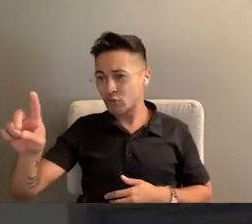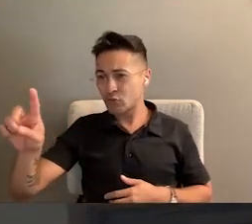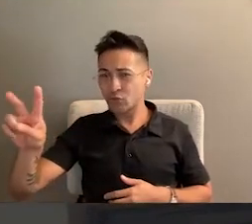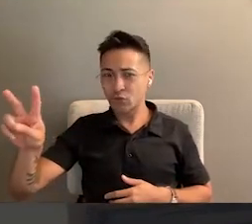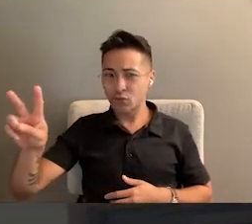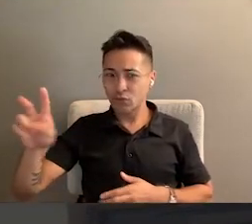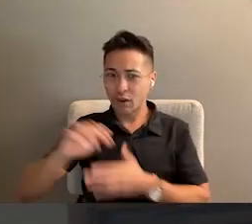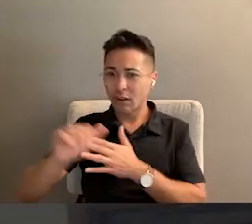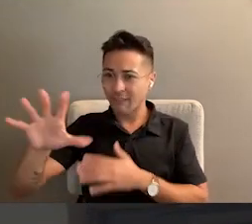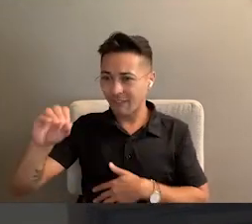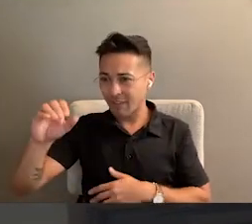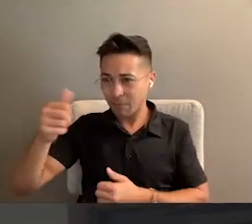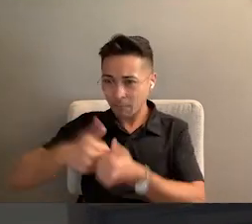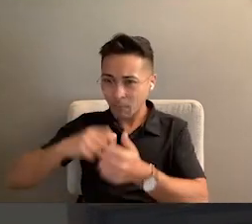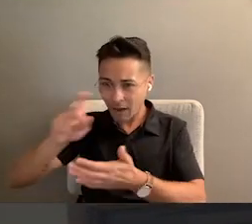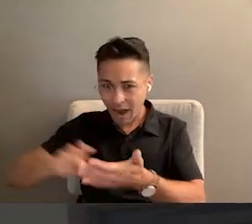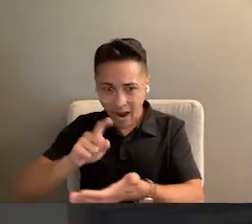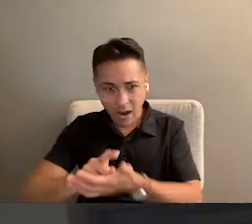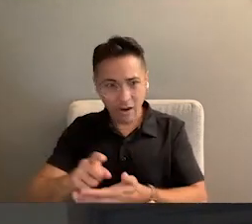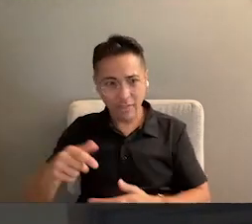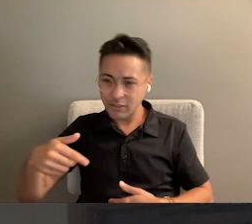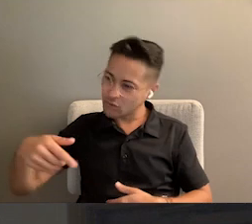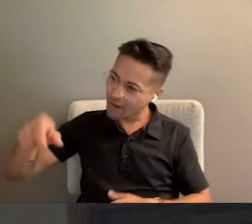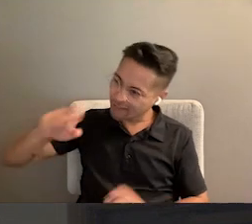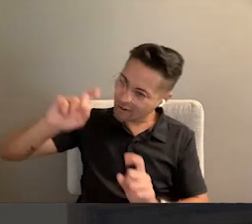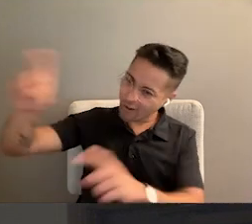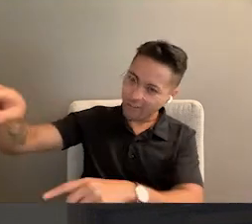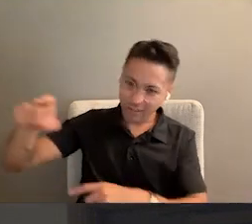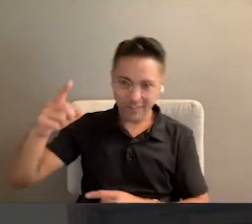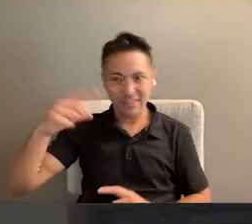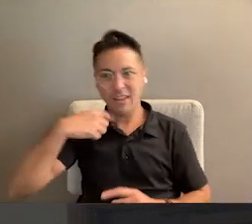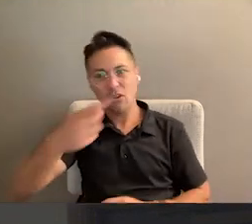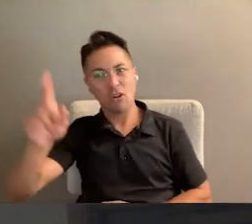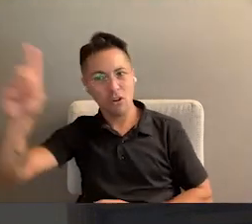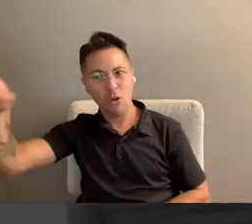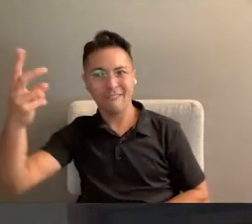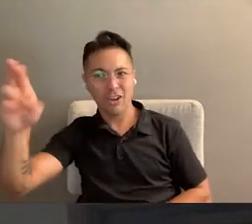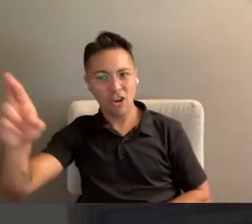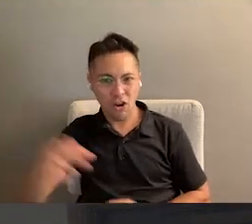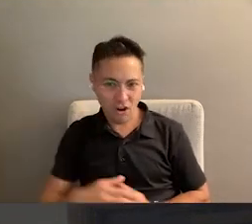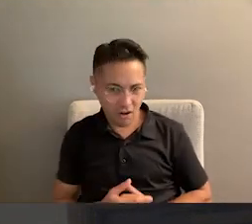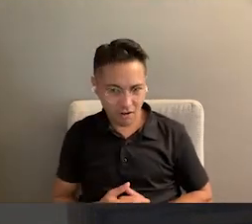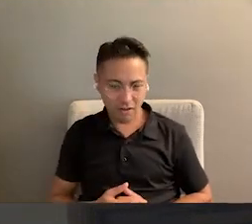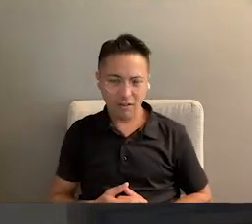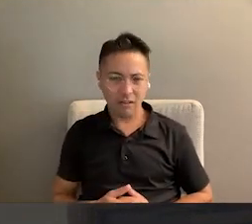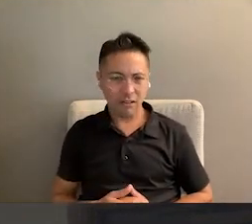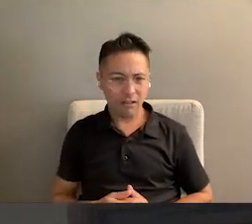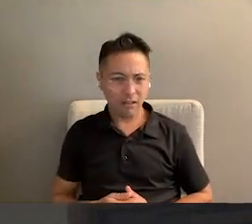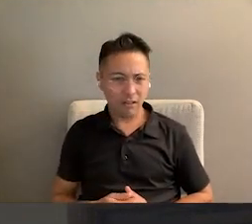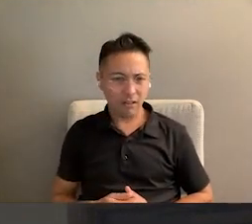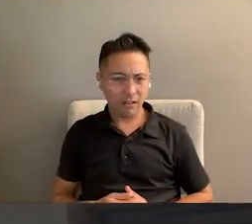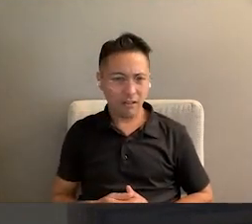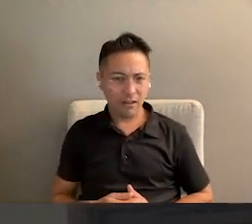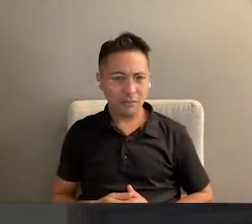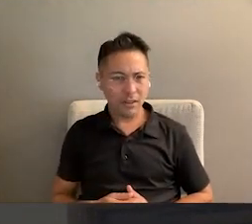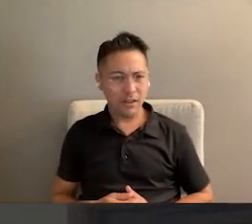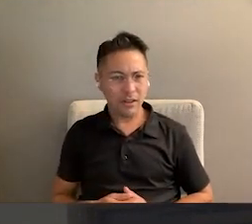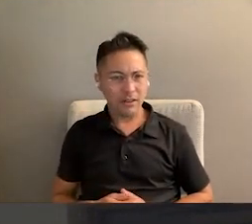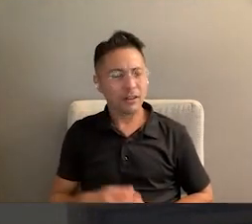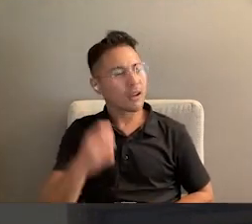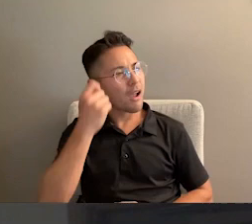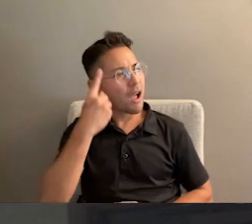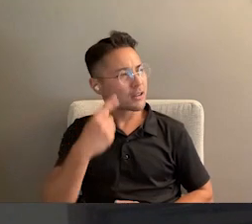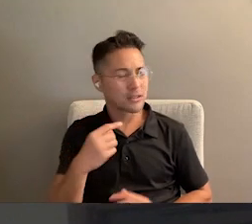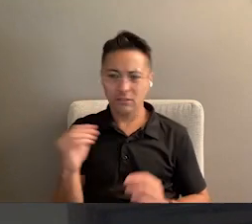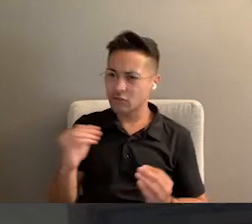come from, they charge you a job coach $72.50 an hour. And Oui. if you have the little wiggle, they tell you go to home rehab. That money's already